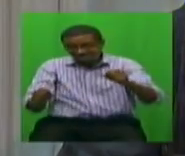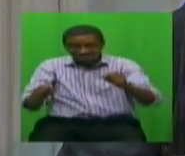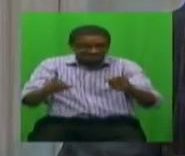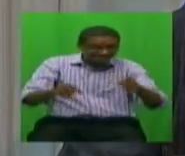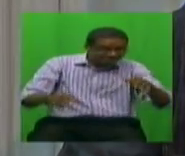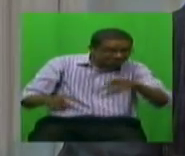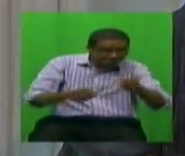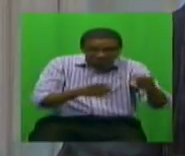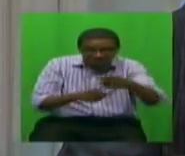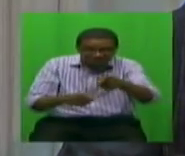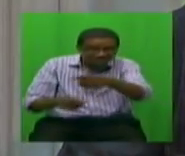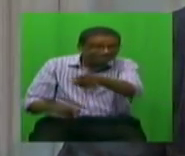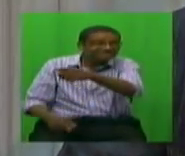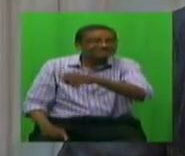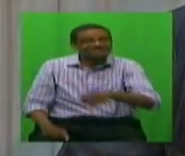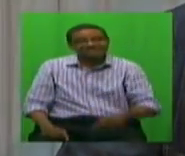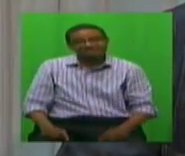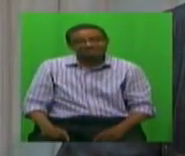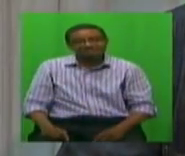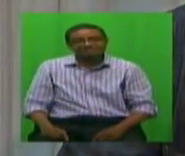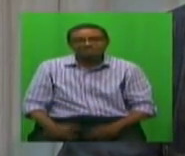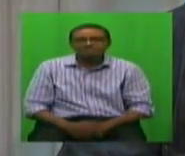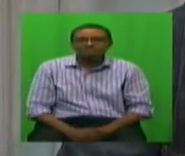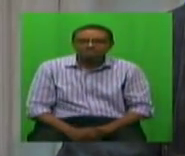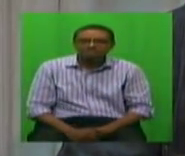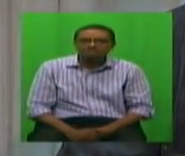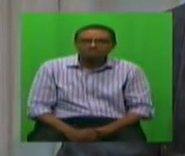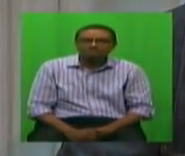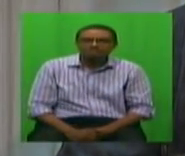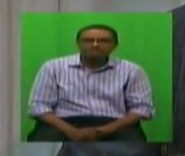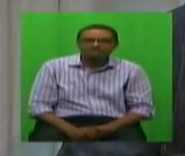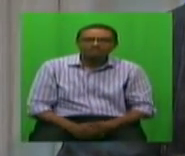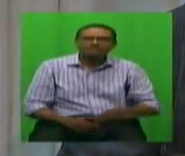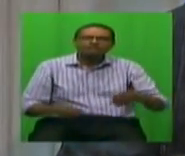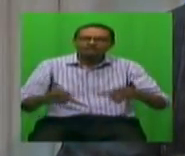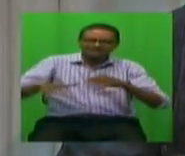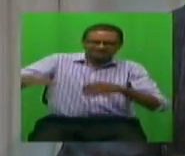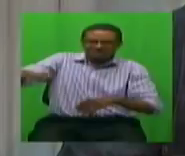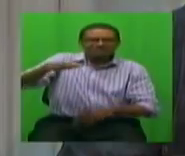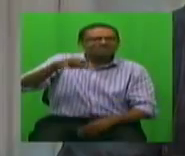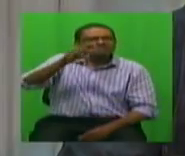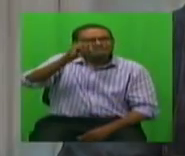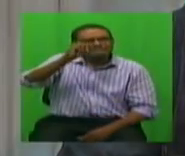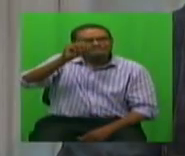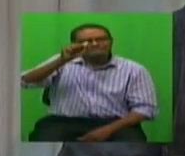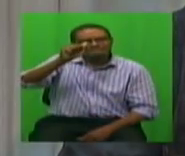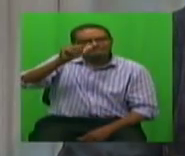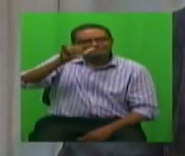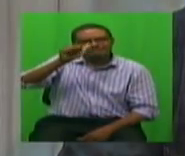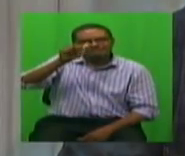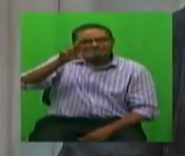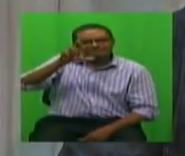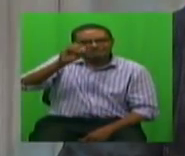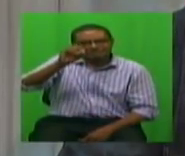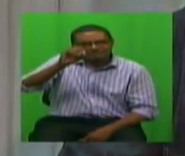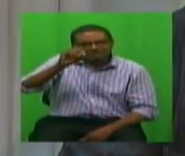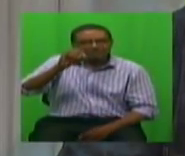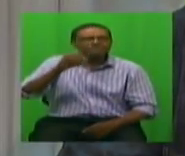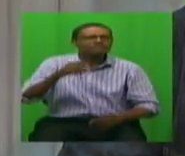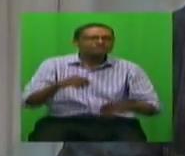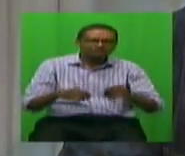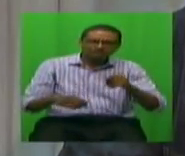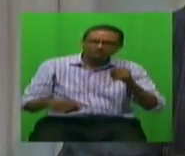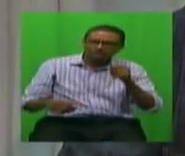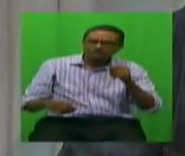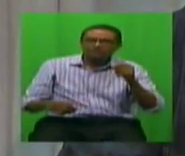law enforcement agencies, and I want to say that. And then, of course, Mayaro is always well supported by donors around the country. We've had